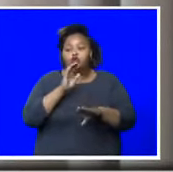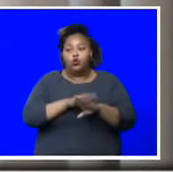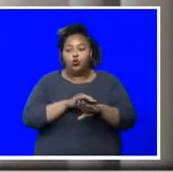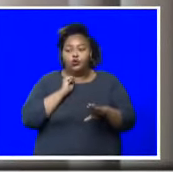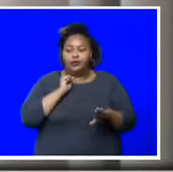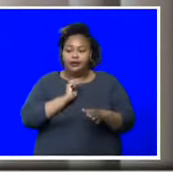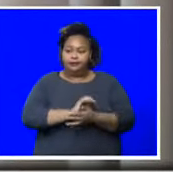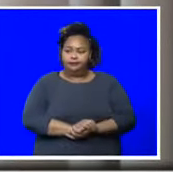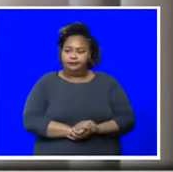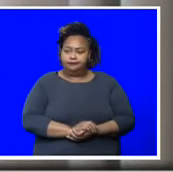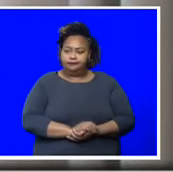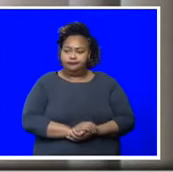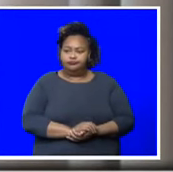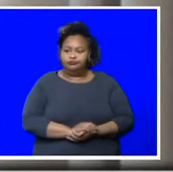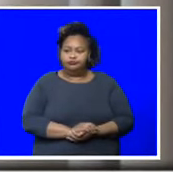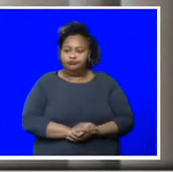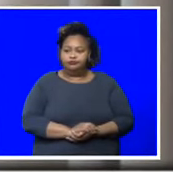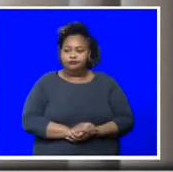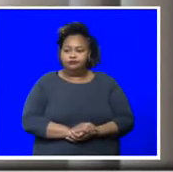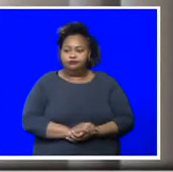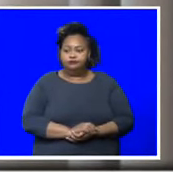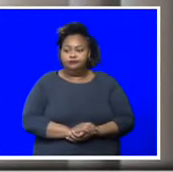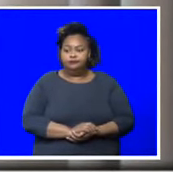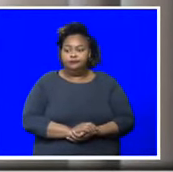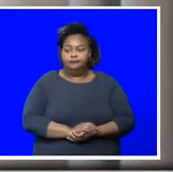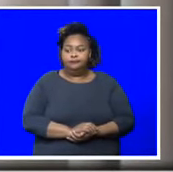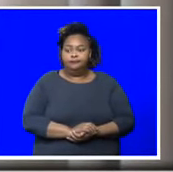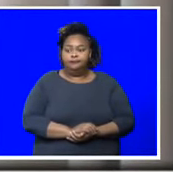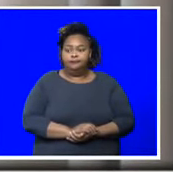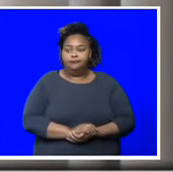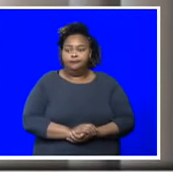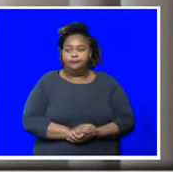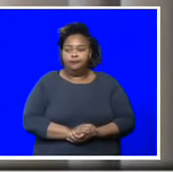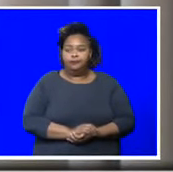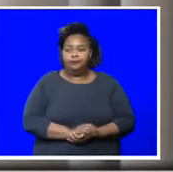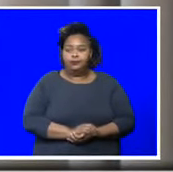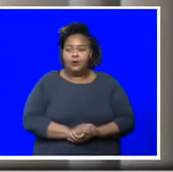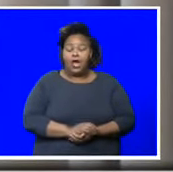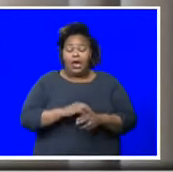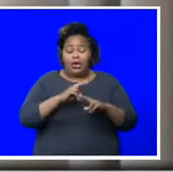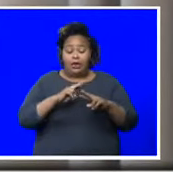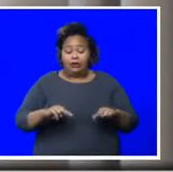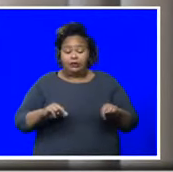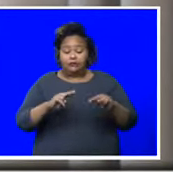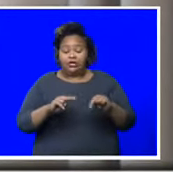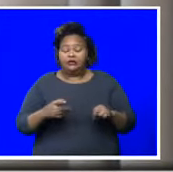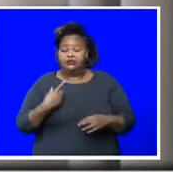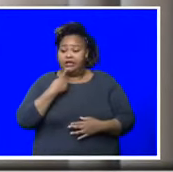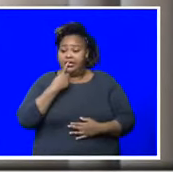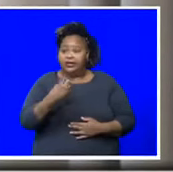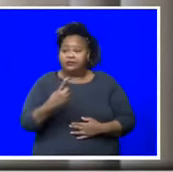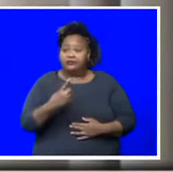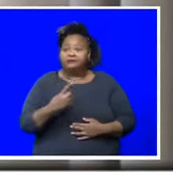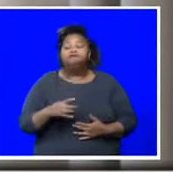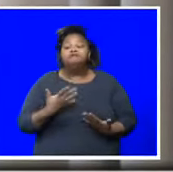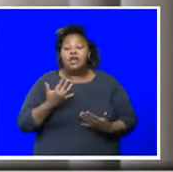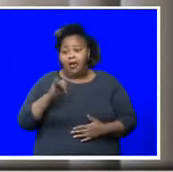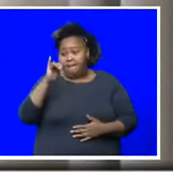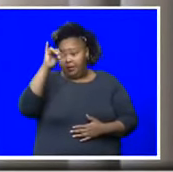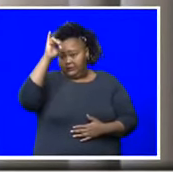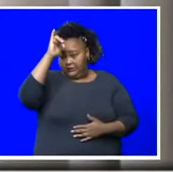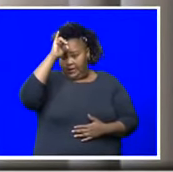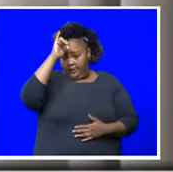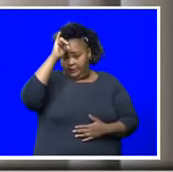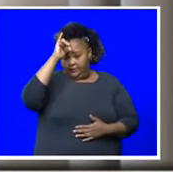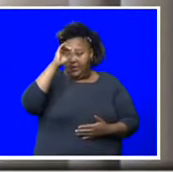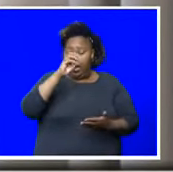skills. Yes, we do have a section that lacks the necessary skills, but we are also talking about